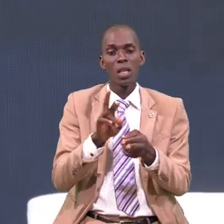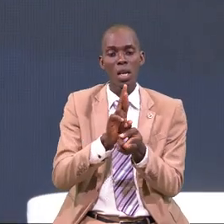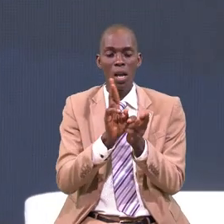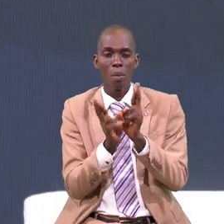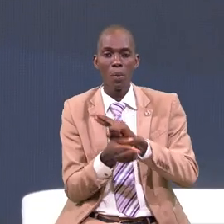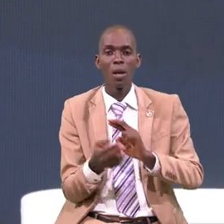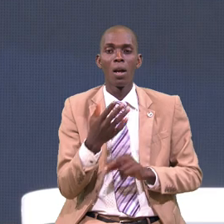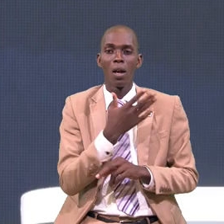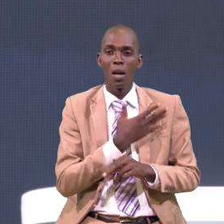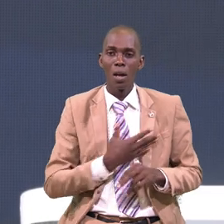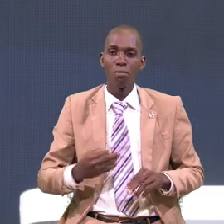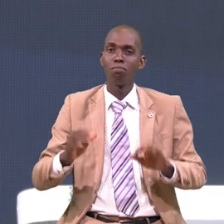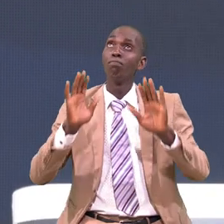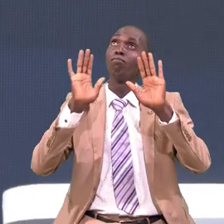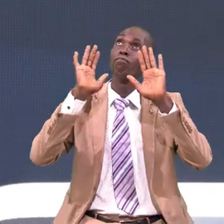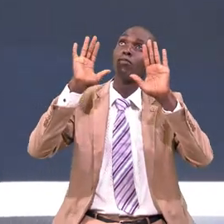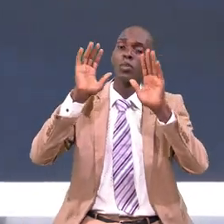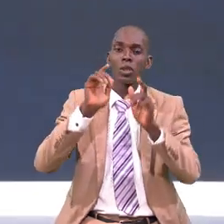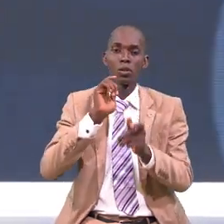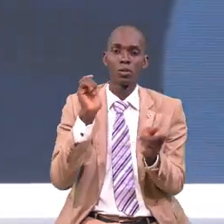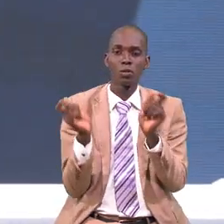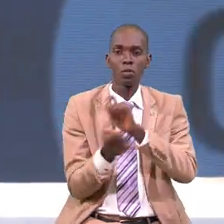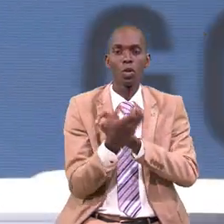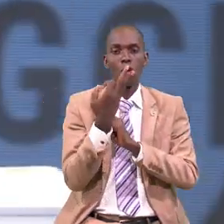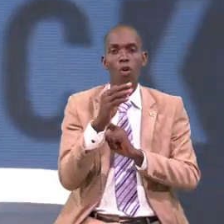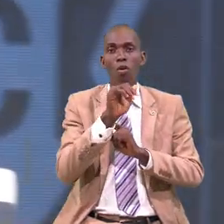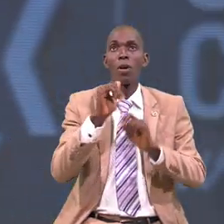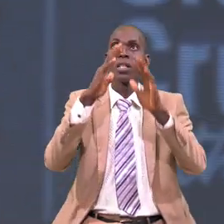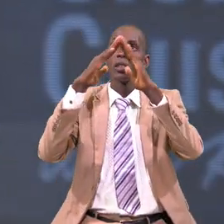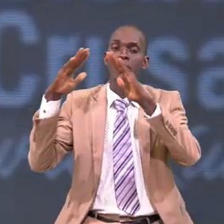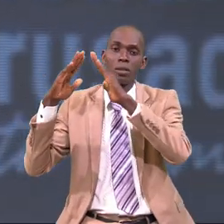gracious transformation of a city.